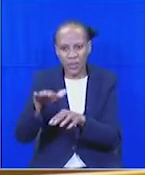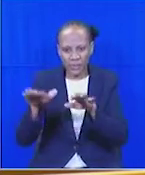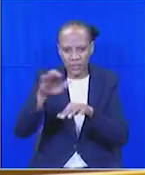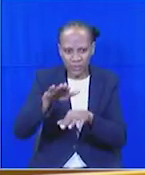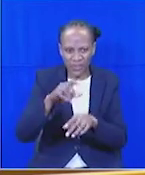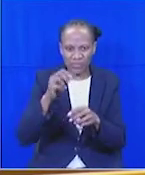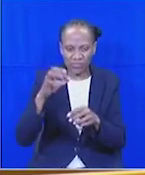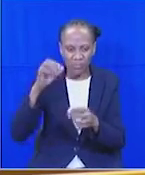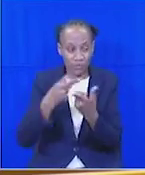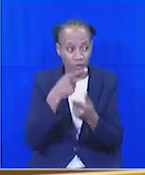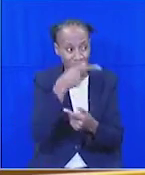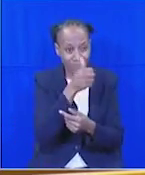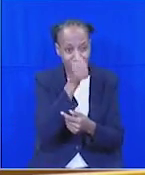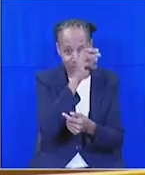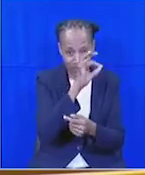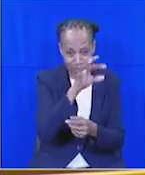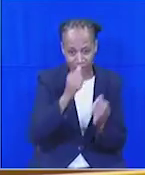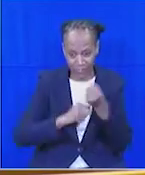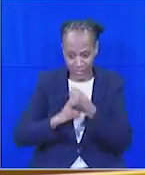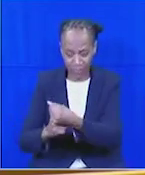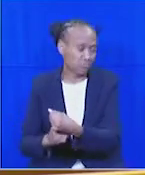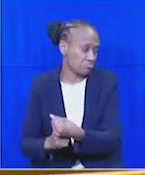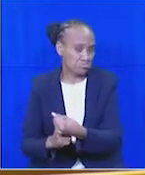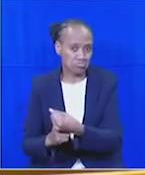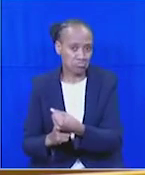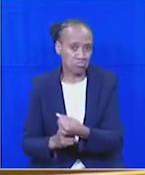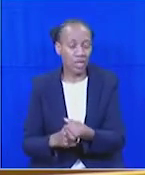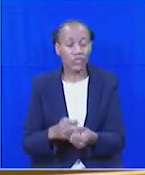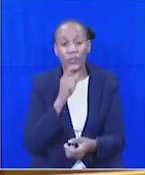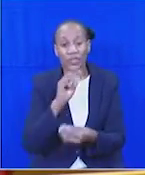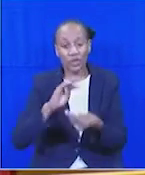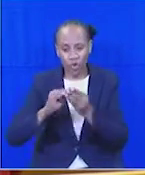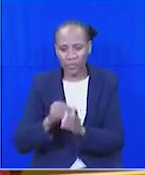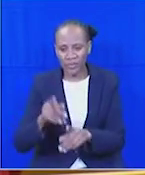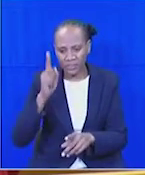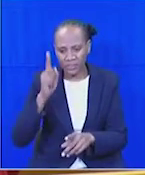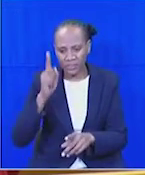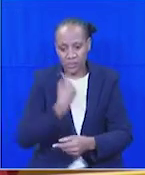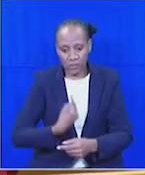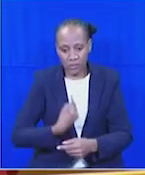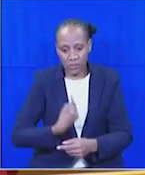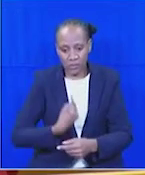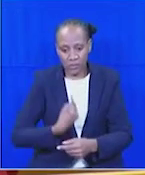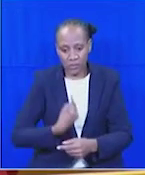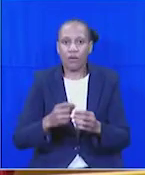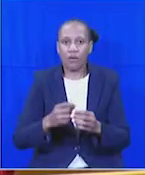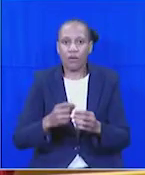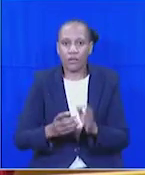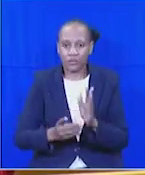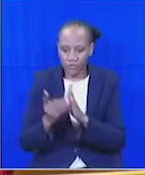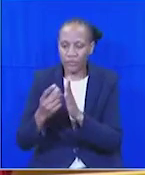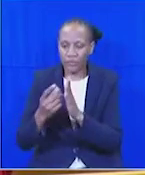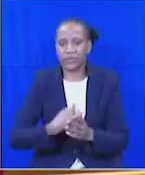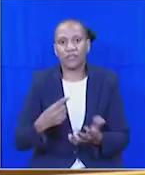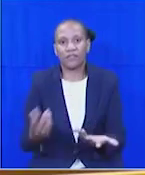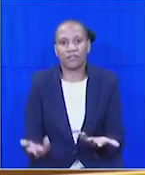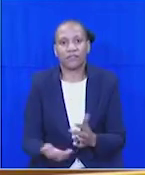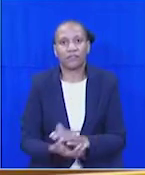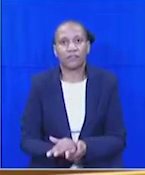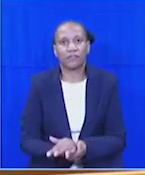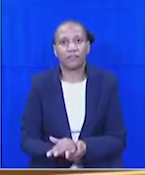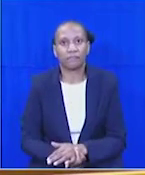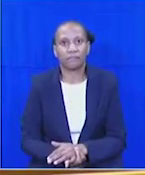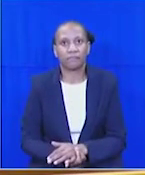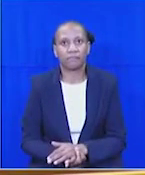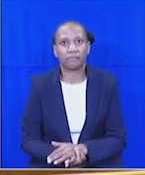this ANC government, coastal communities have no option but to help themselves to the marine resources that are available.